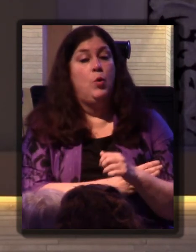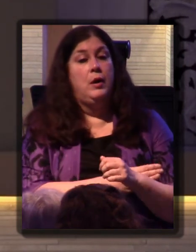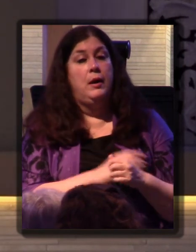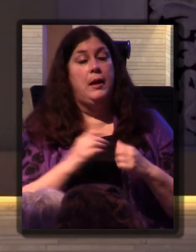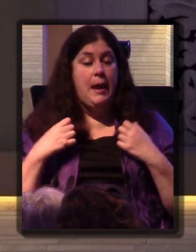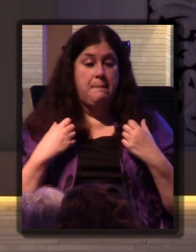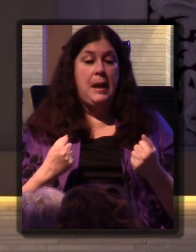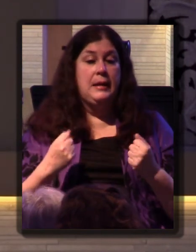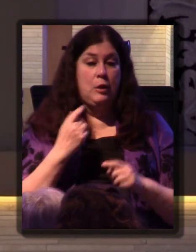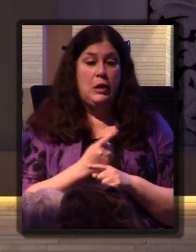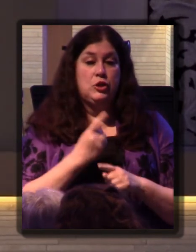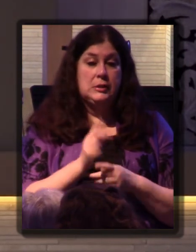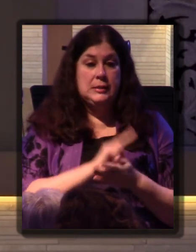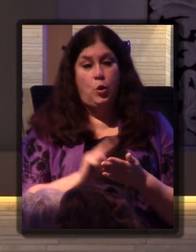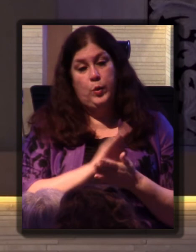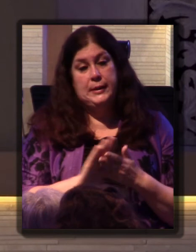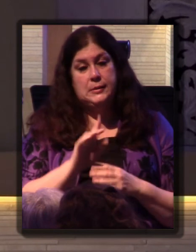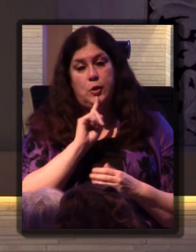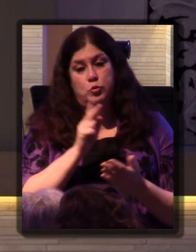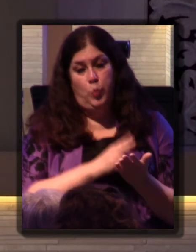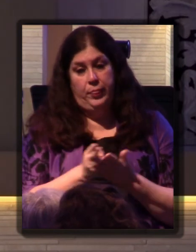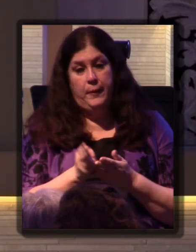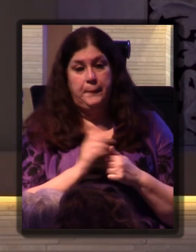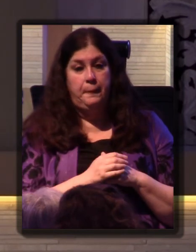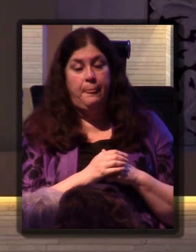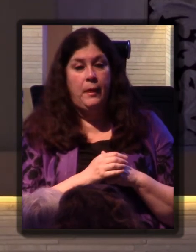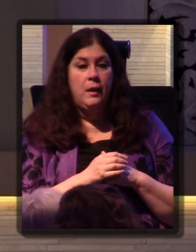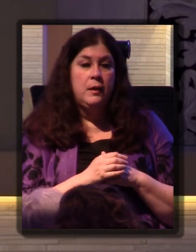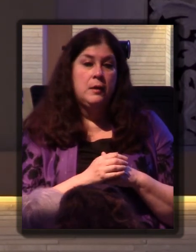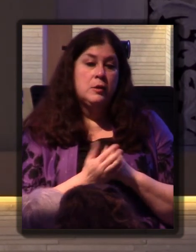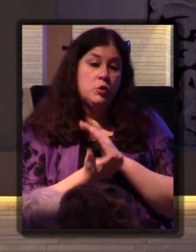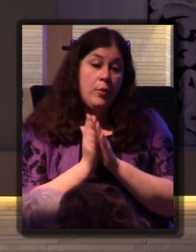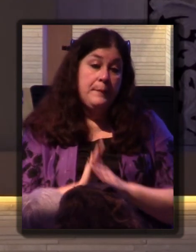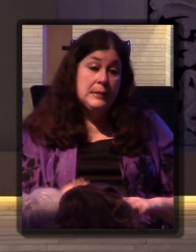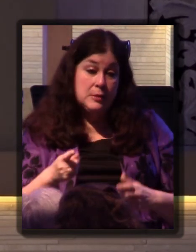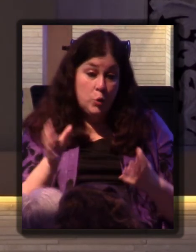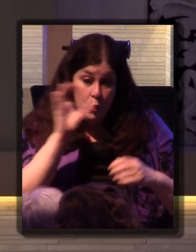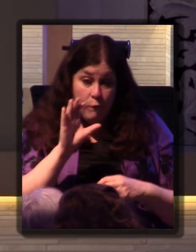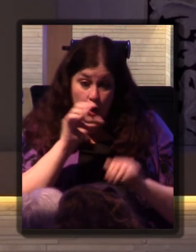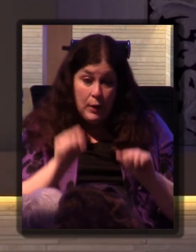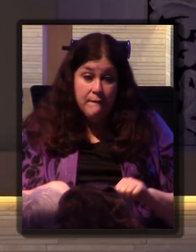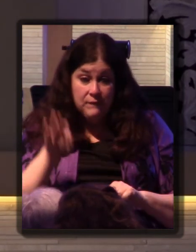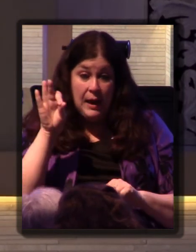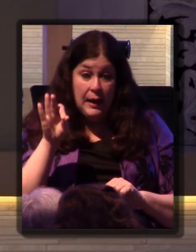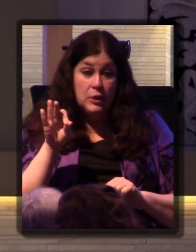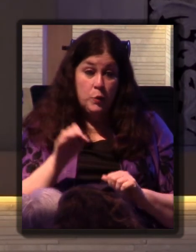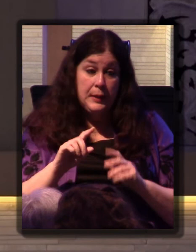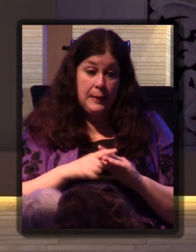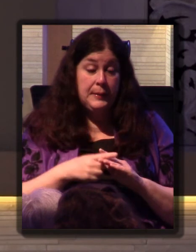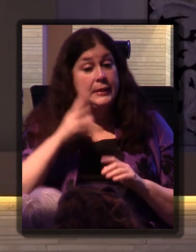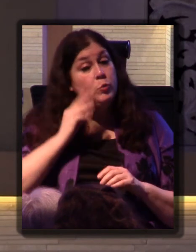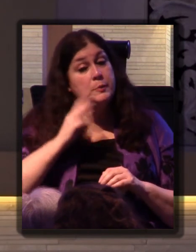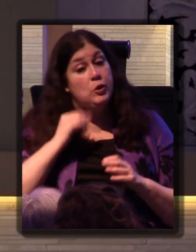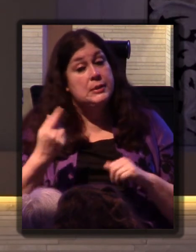and reigns in power and might and righteousness and holiness and truth. And so the peace that you look for, you can